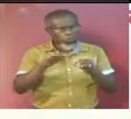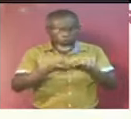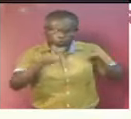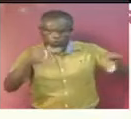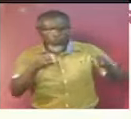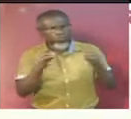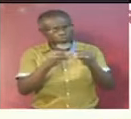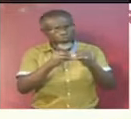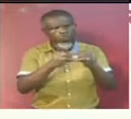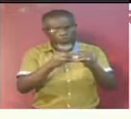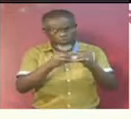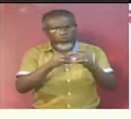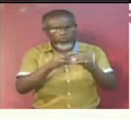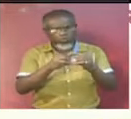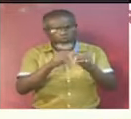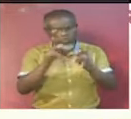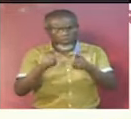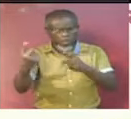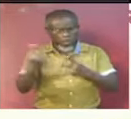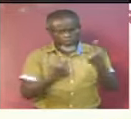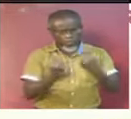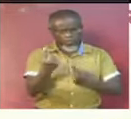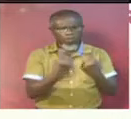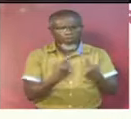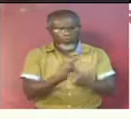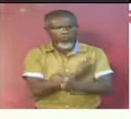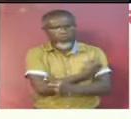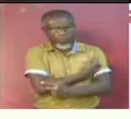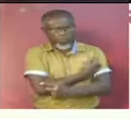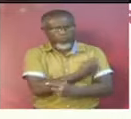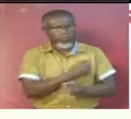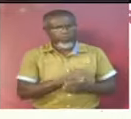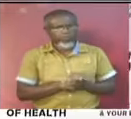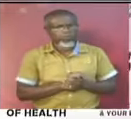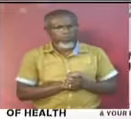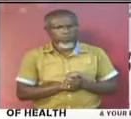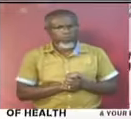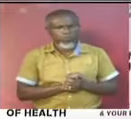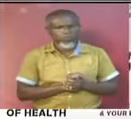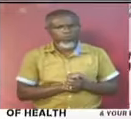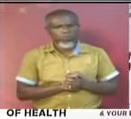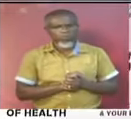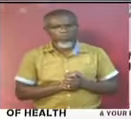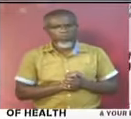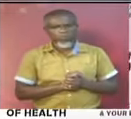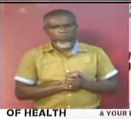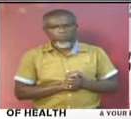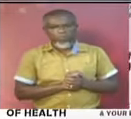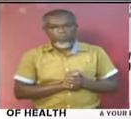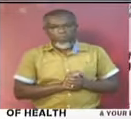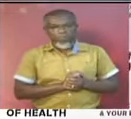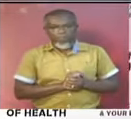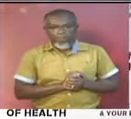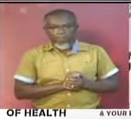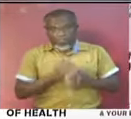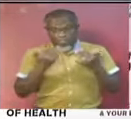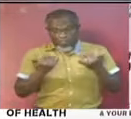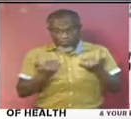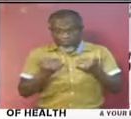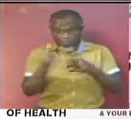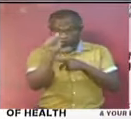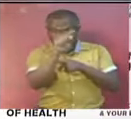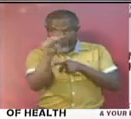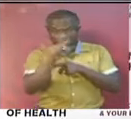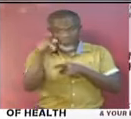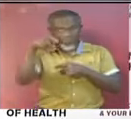target group that we currently are looking at remains in force. Thank you very much, Dr. Hines. We are going to AZP